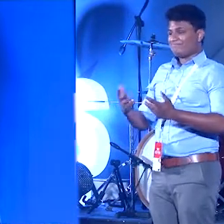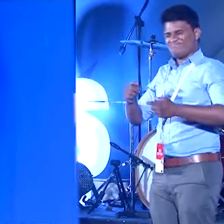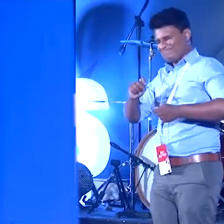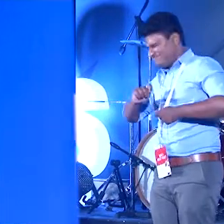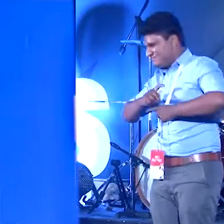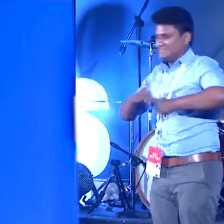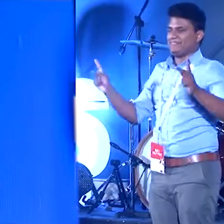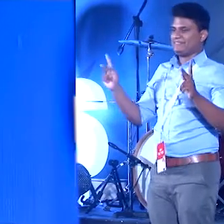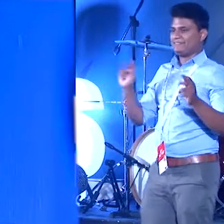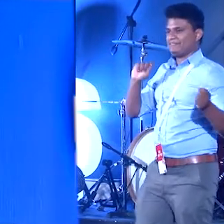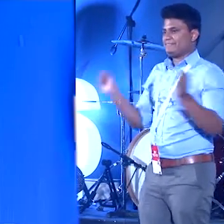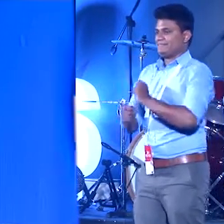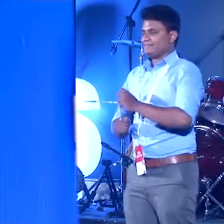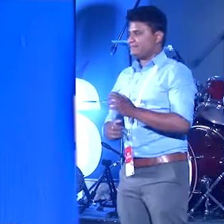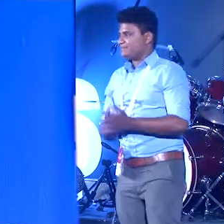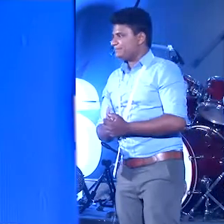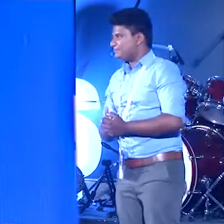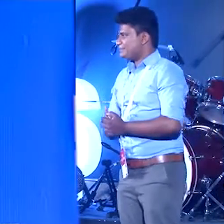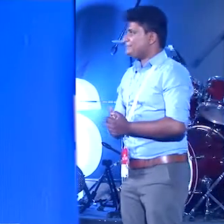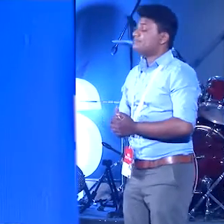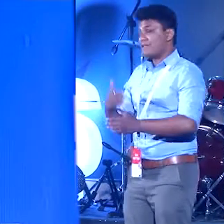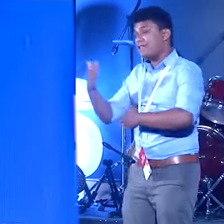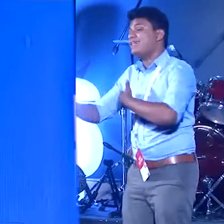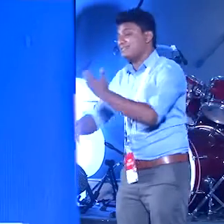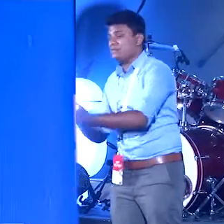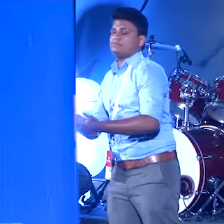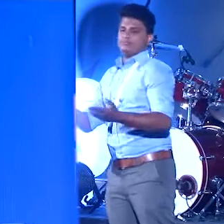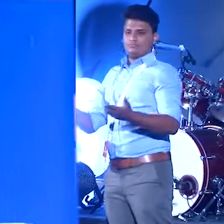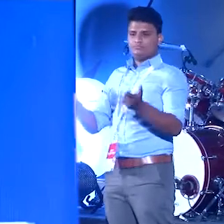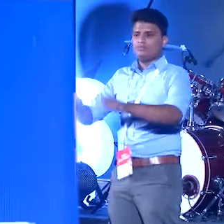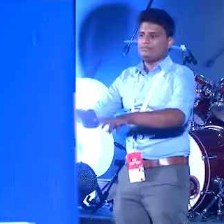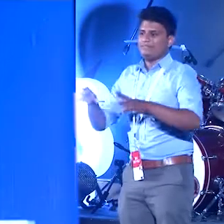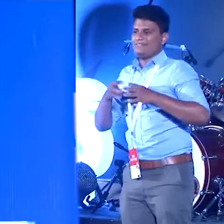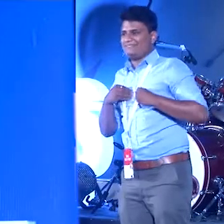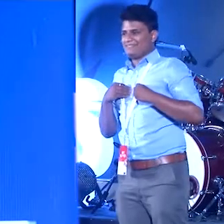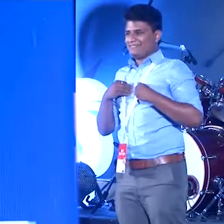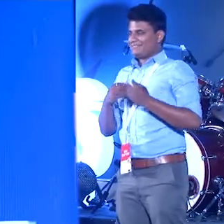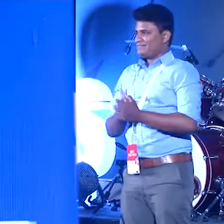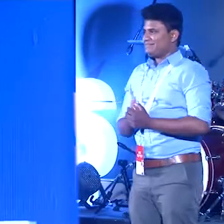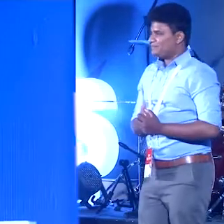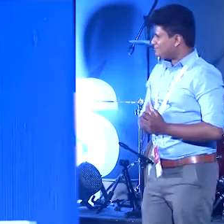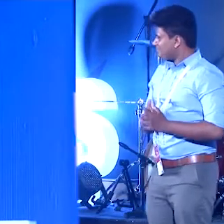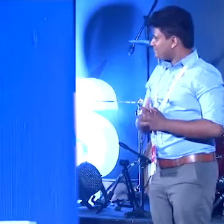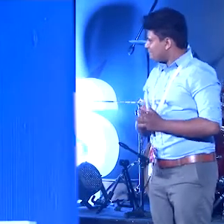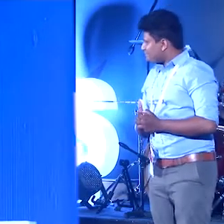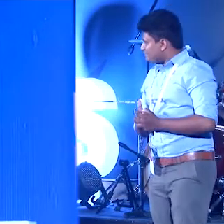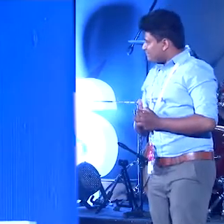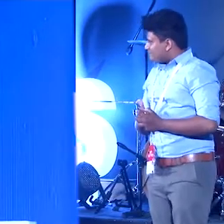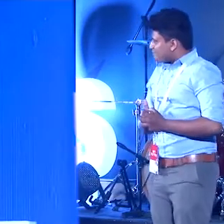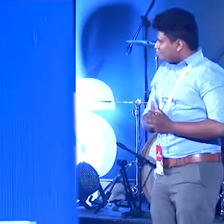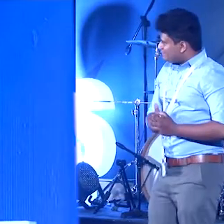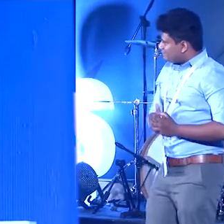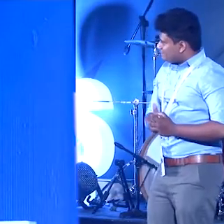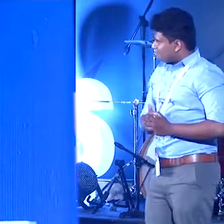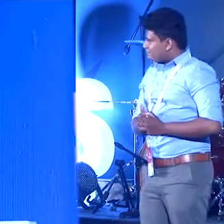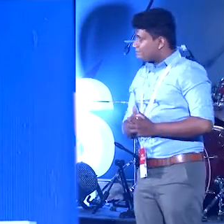And there just comes total acceptance. And this to me is the first and the